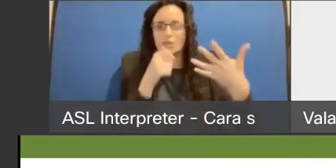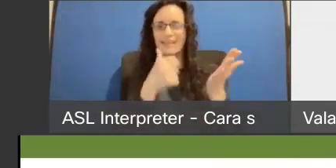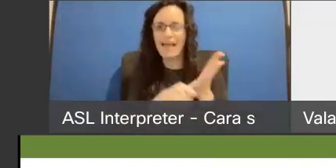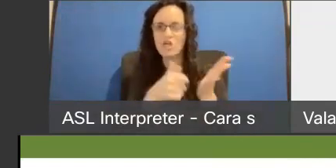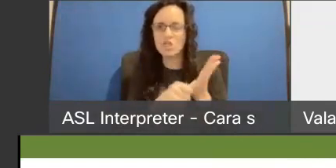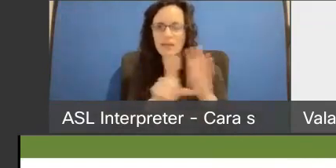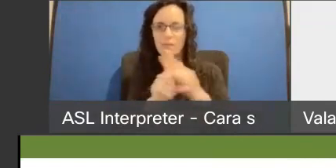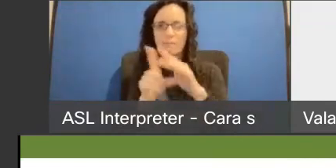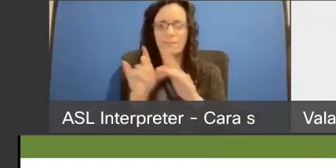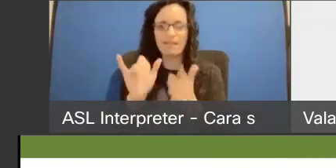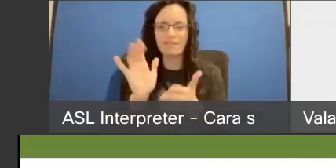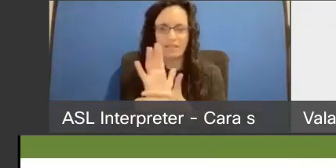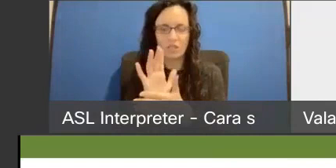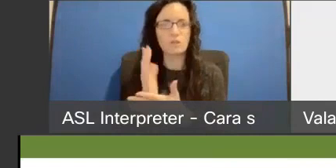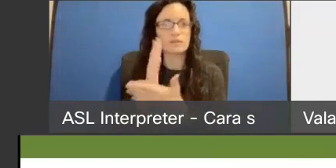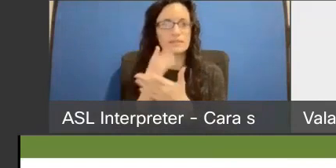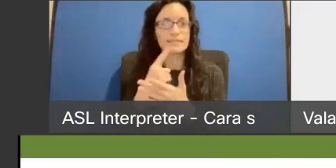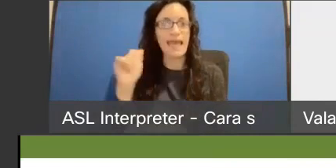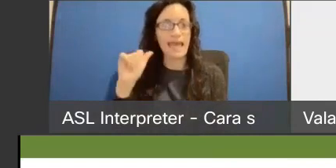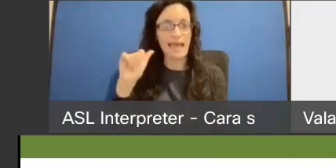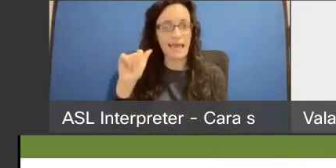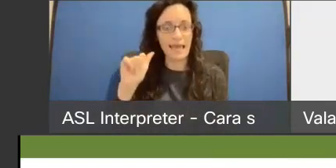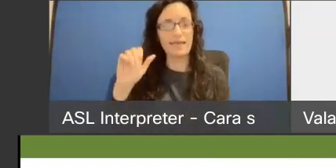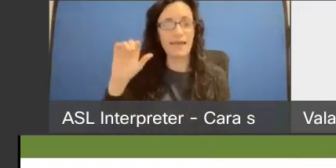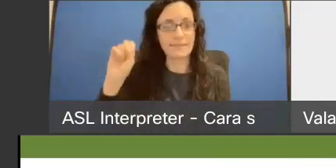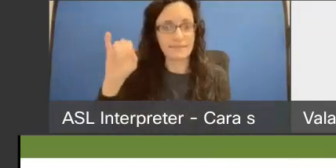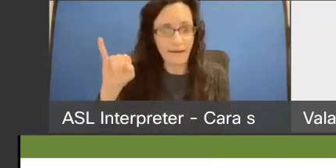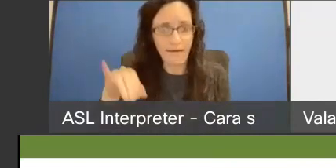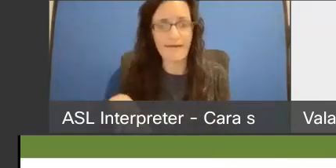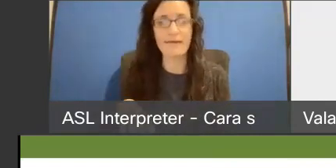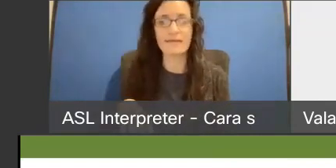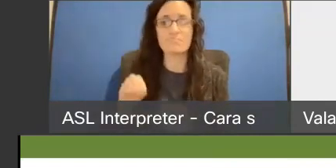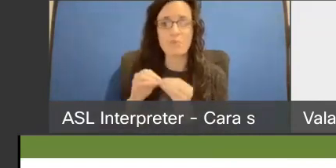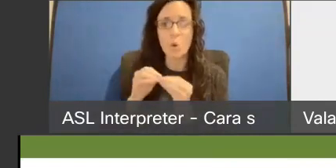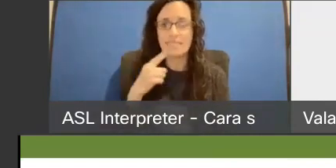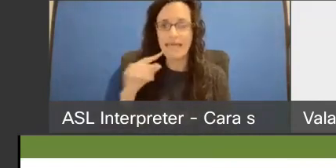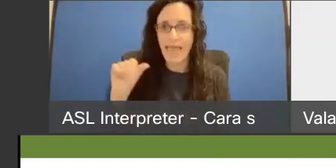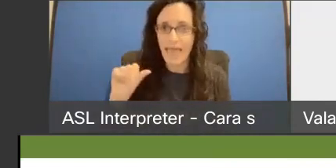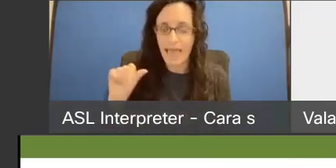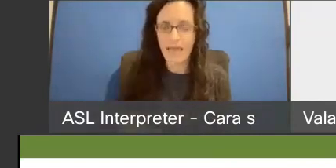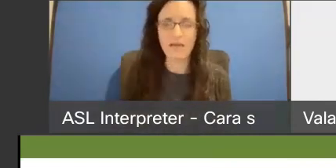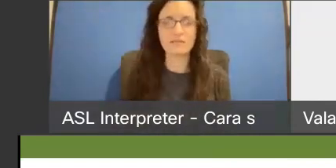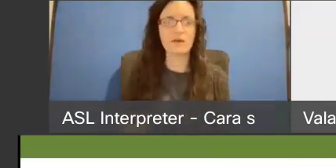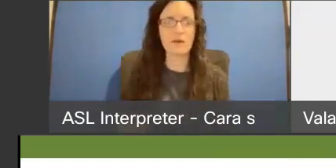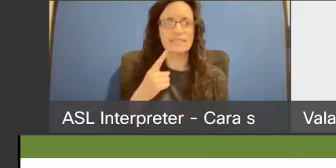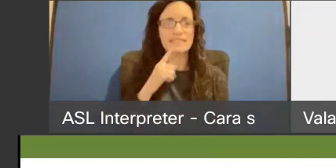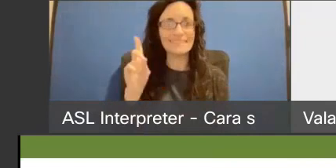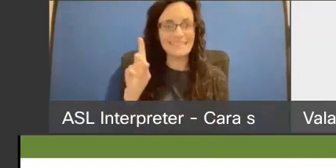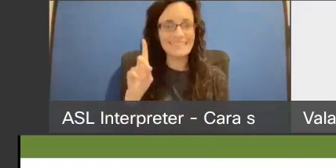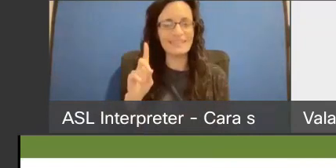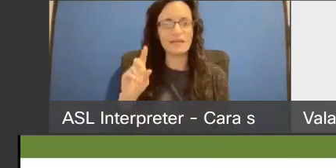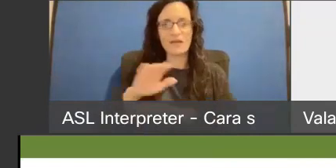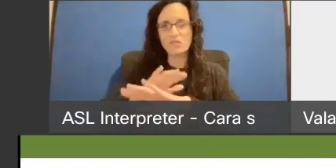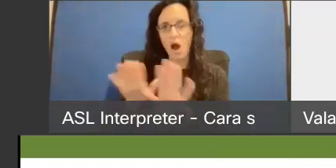A, suicidal ideation. Another vote for A. D, non-suicidal.